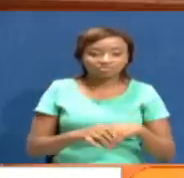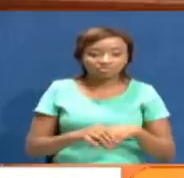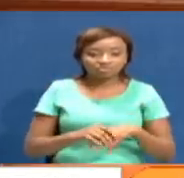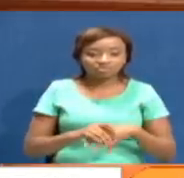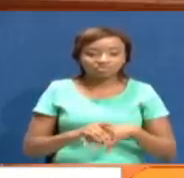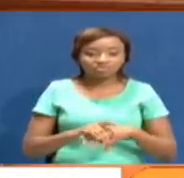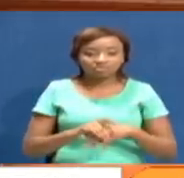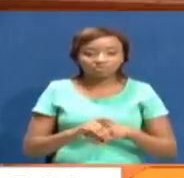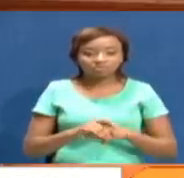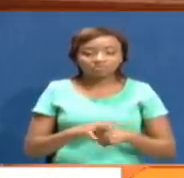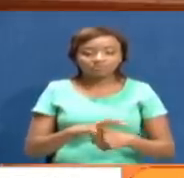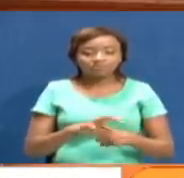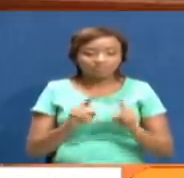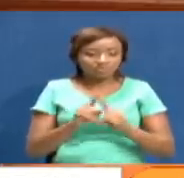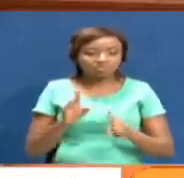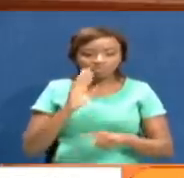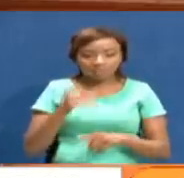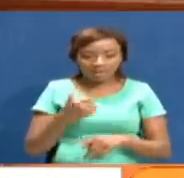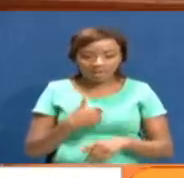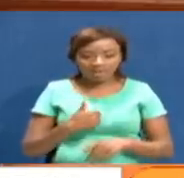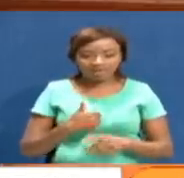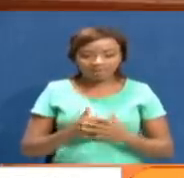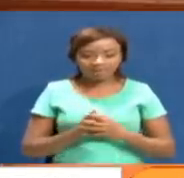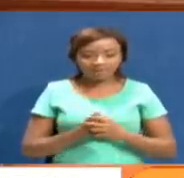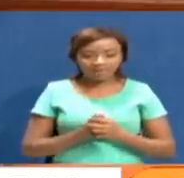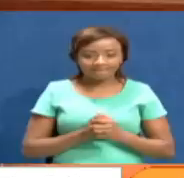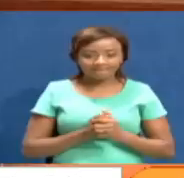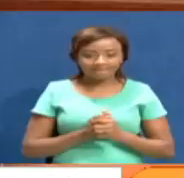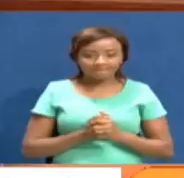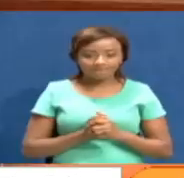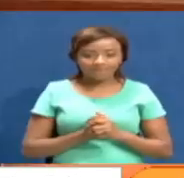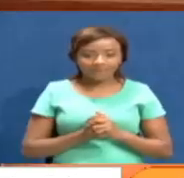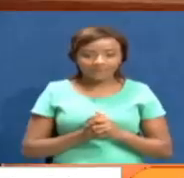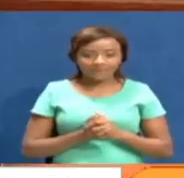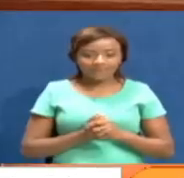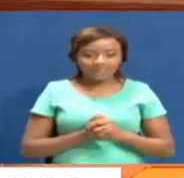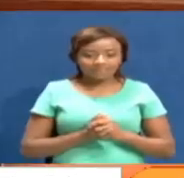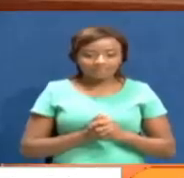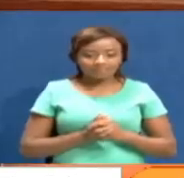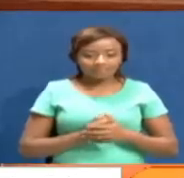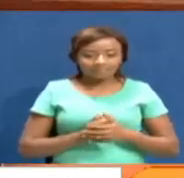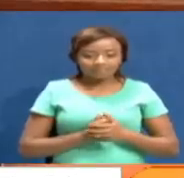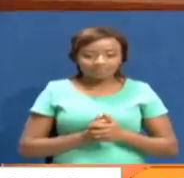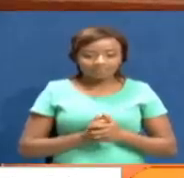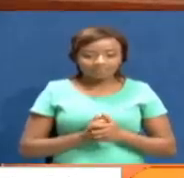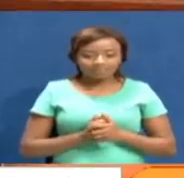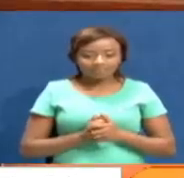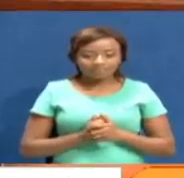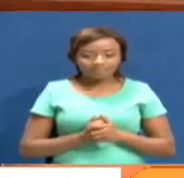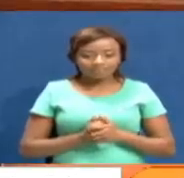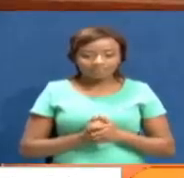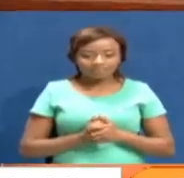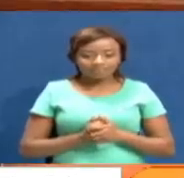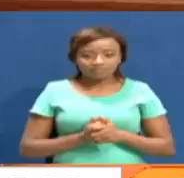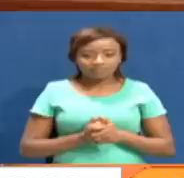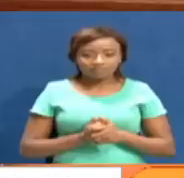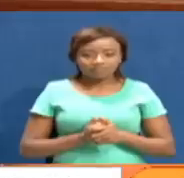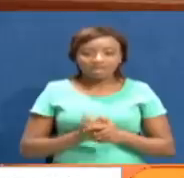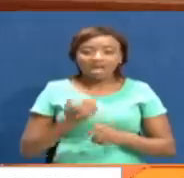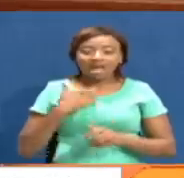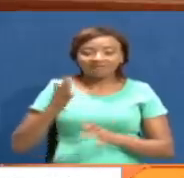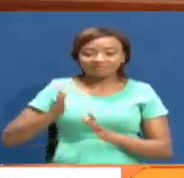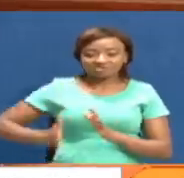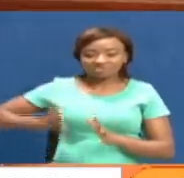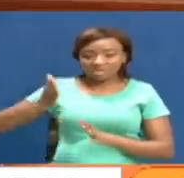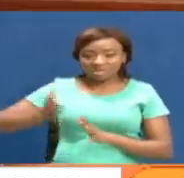we will have trains from all directions of Nairobi coming in. Commuter trains, we have already started with